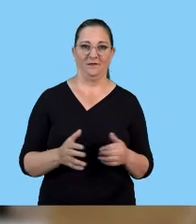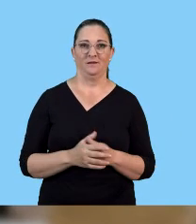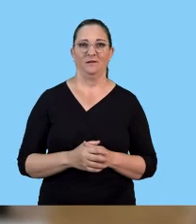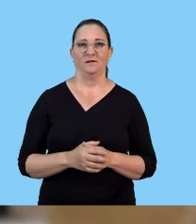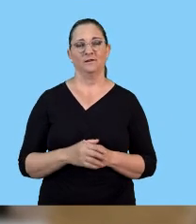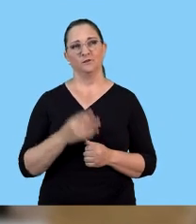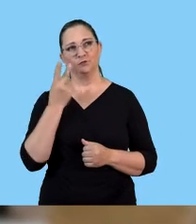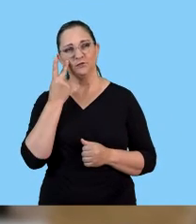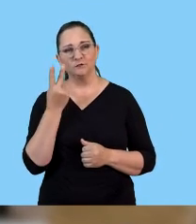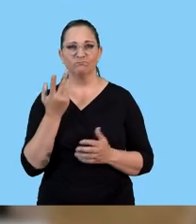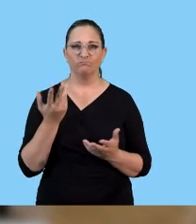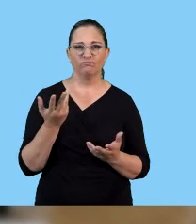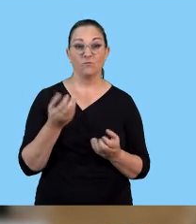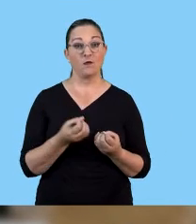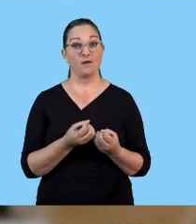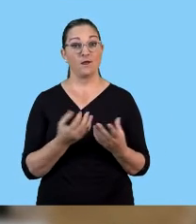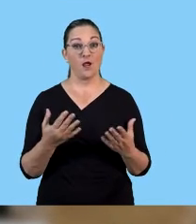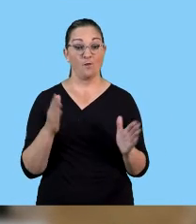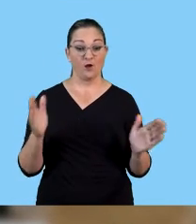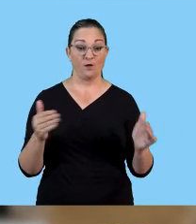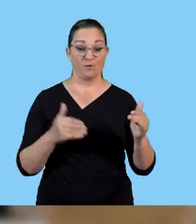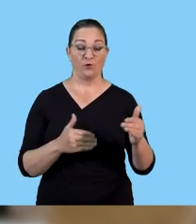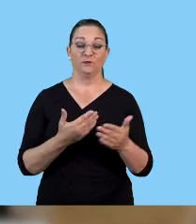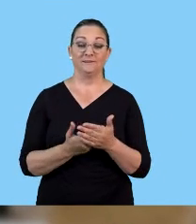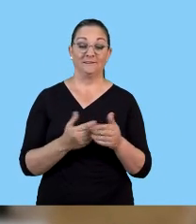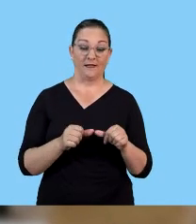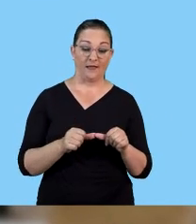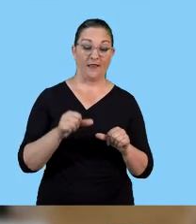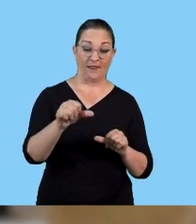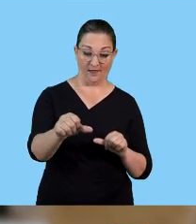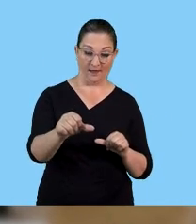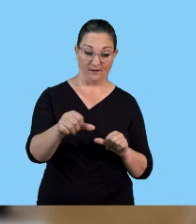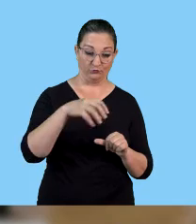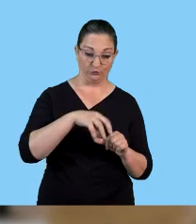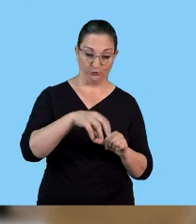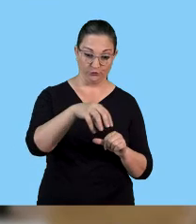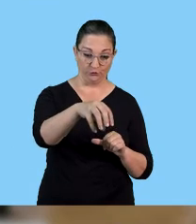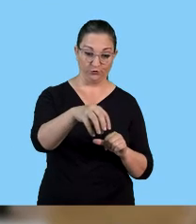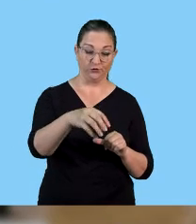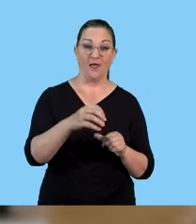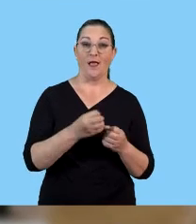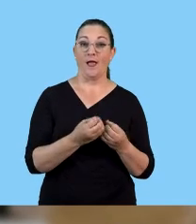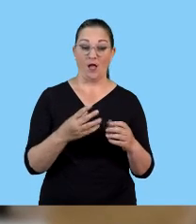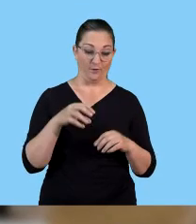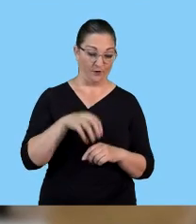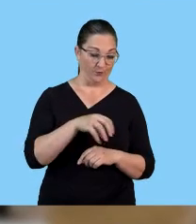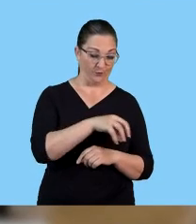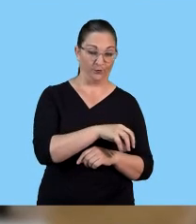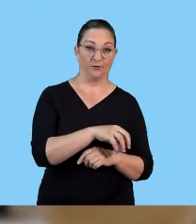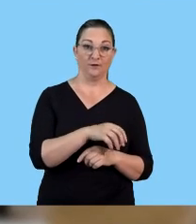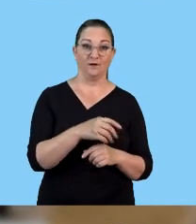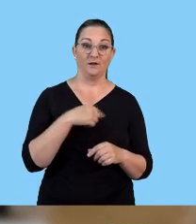width. So I've got to see how many of these boxes will fit across the length and how many boxes will fit across